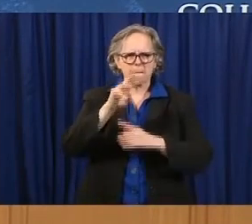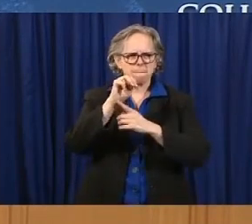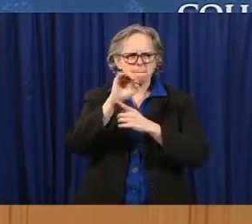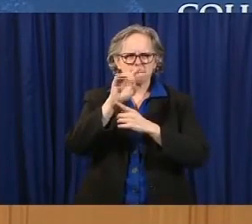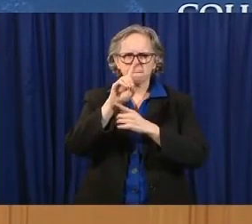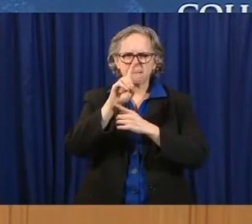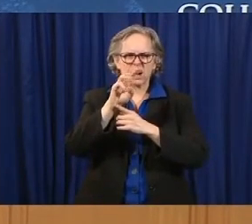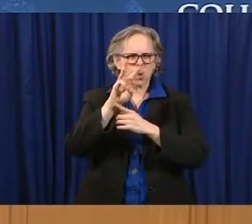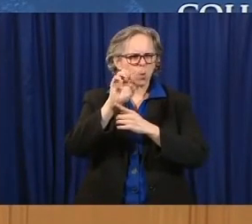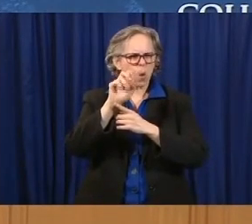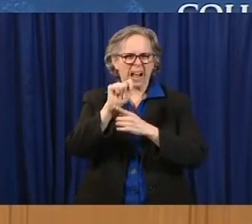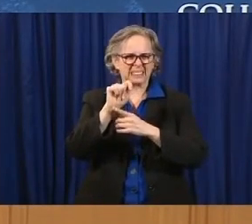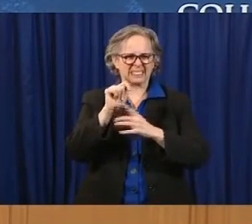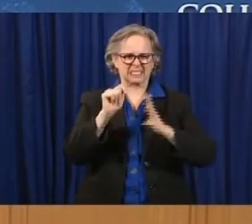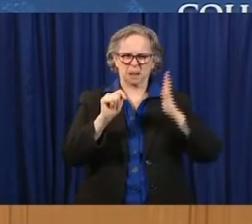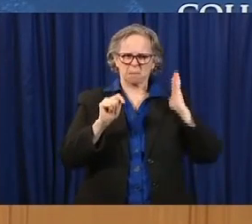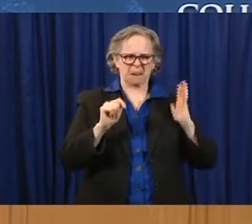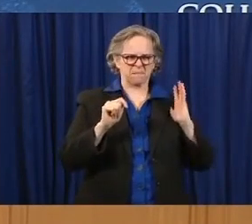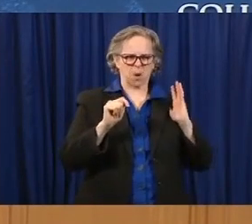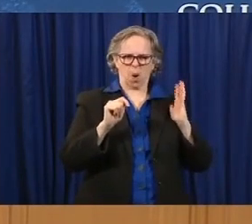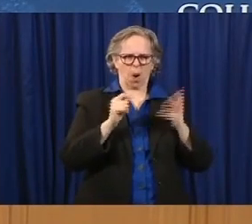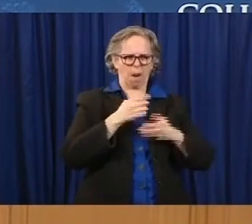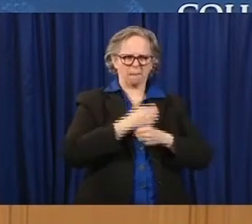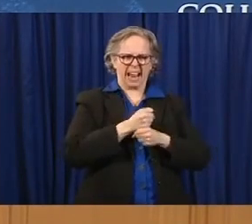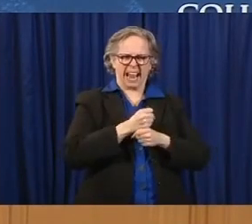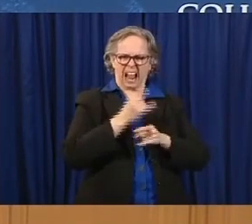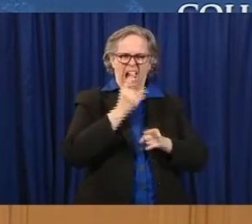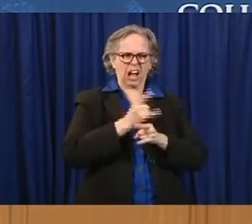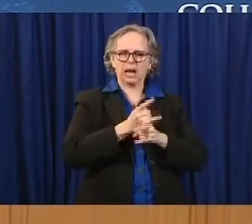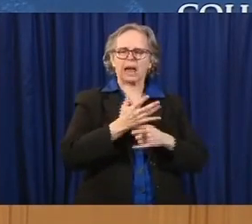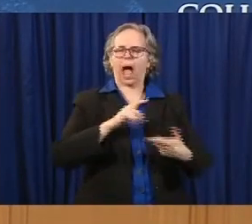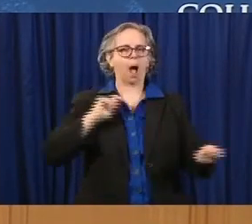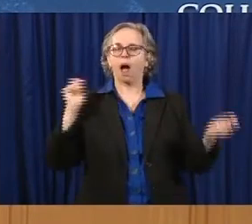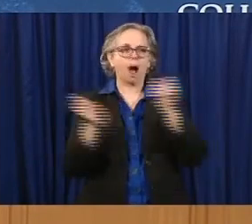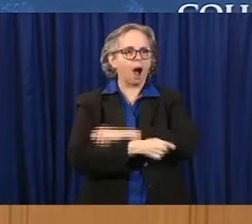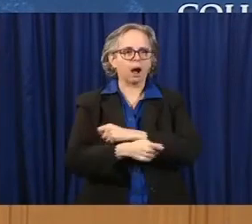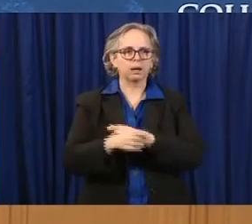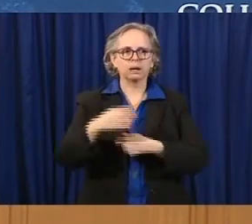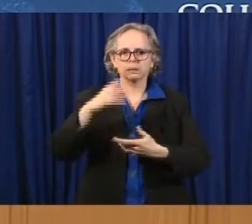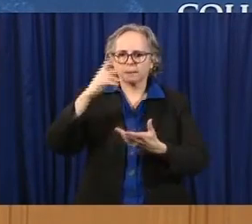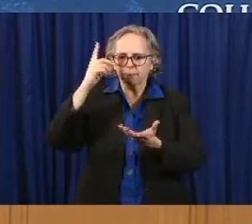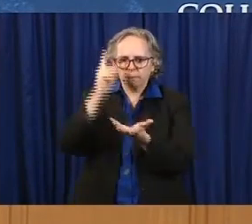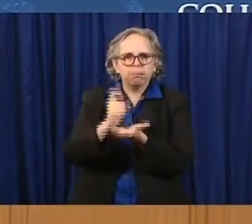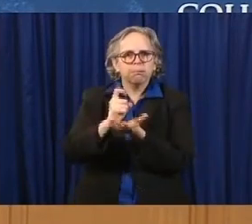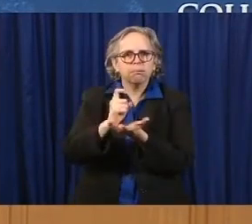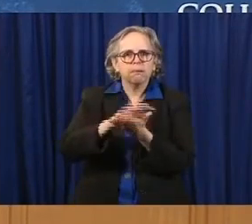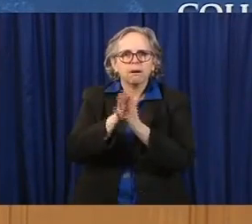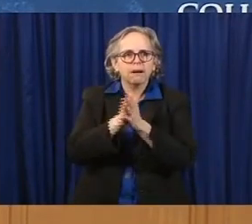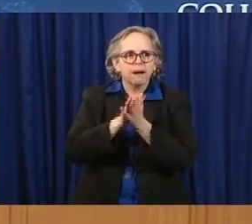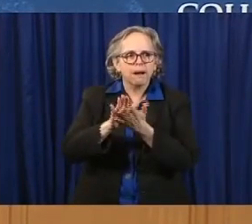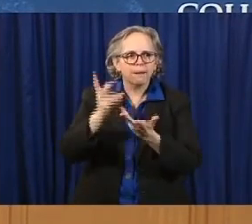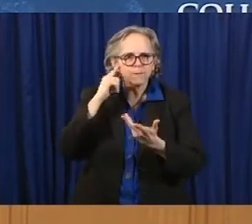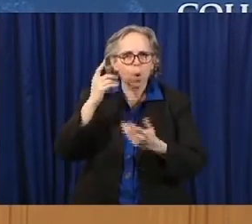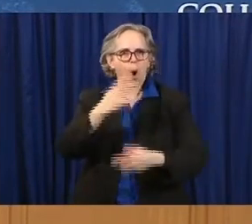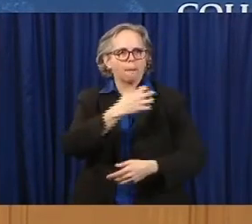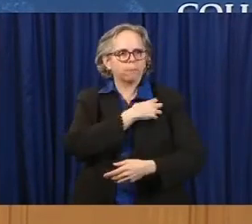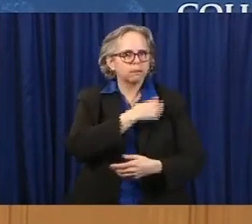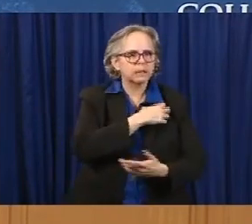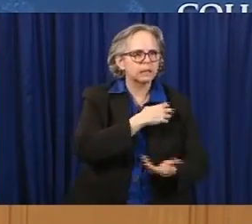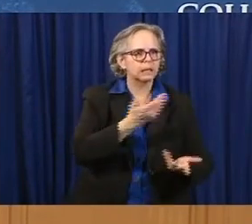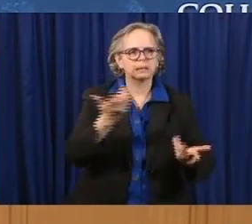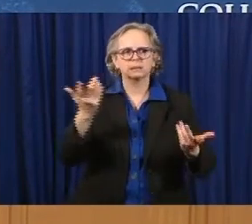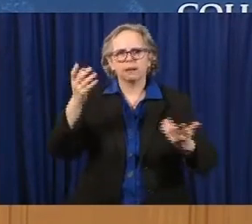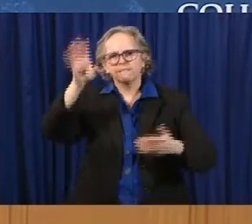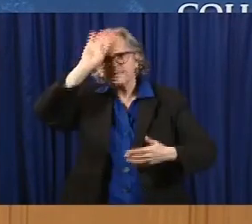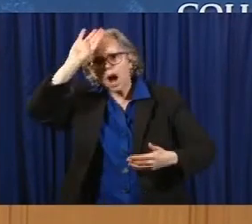making spirits to hand sanitizer, again, for our frontline workers, our police officers, our